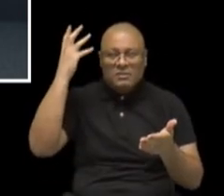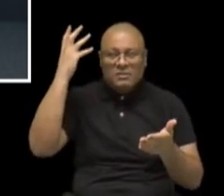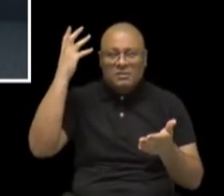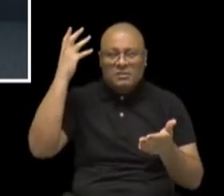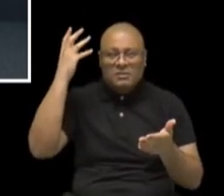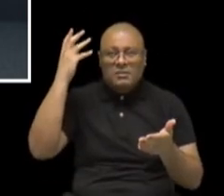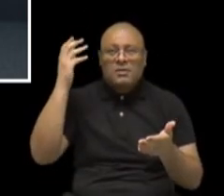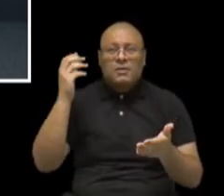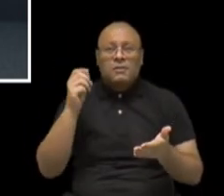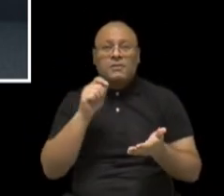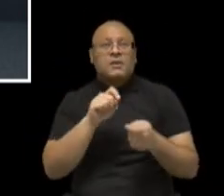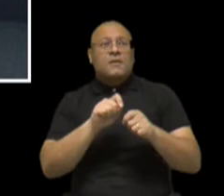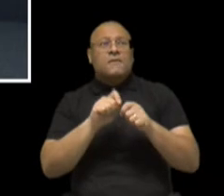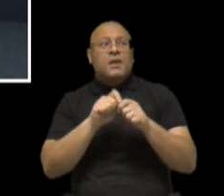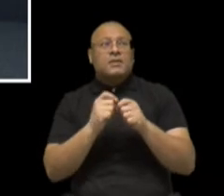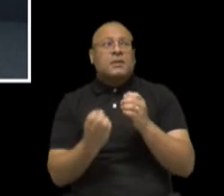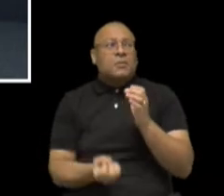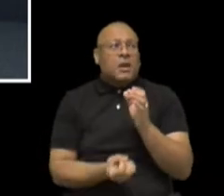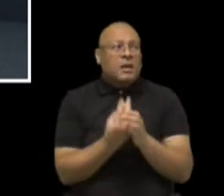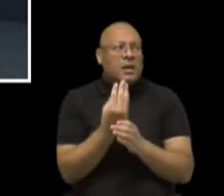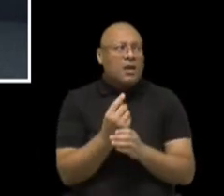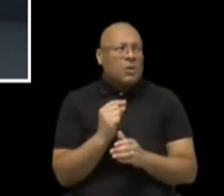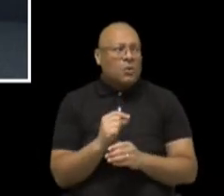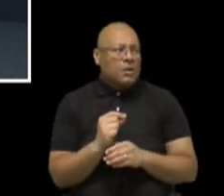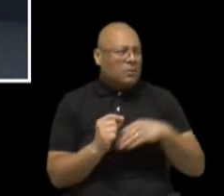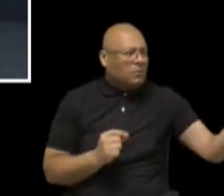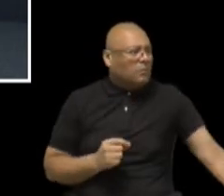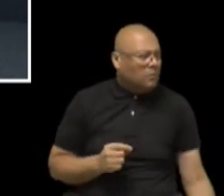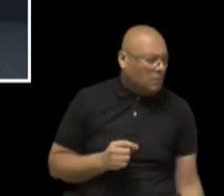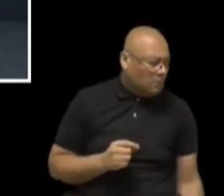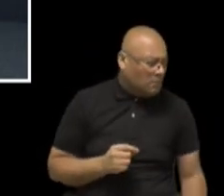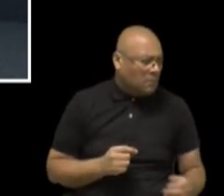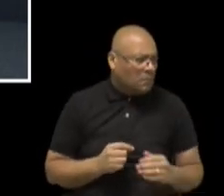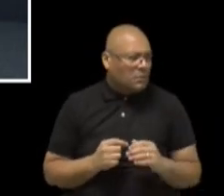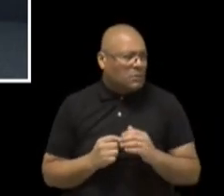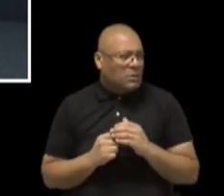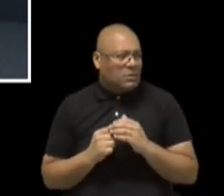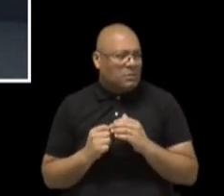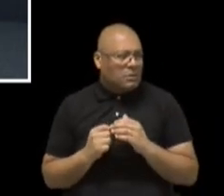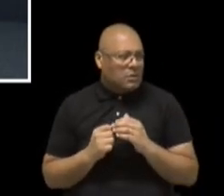what do you do when you have creative block? So,